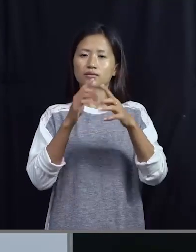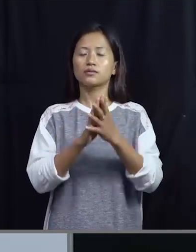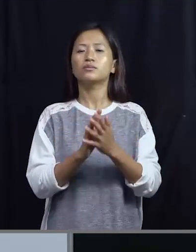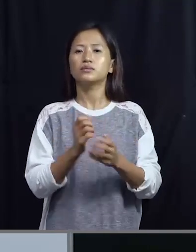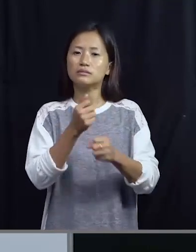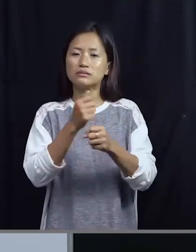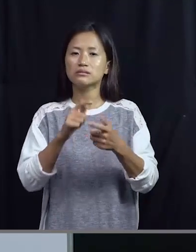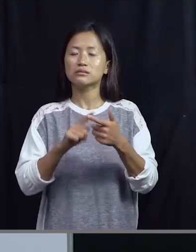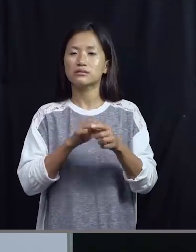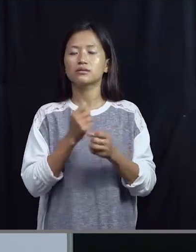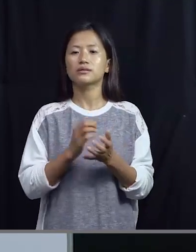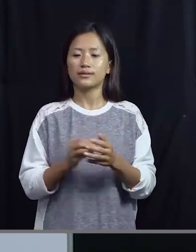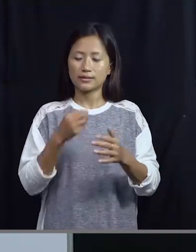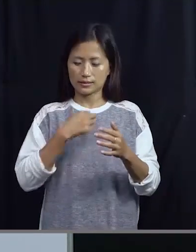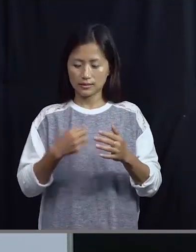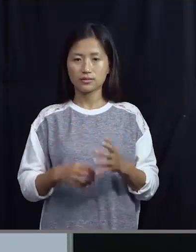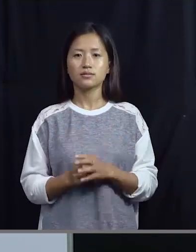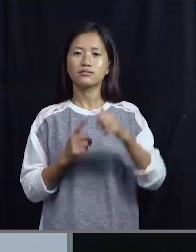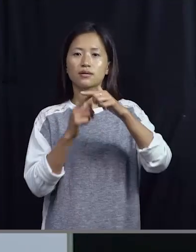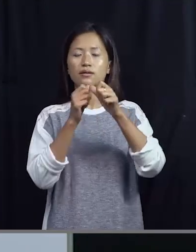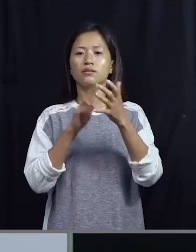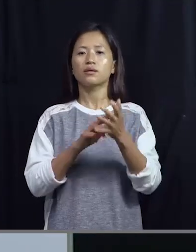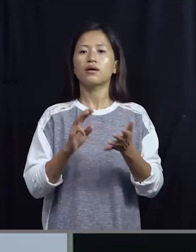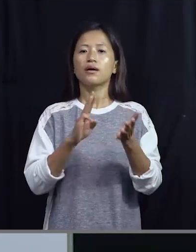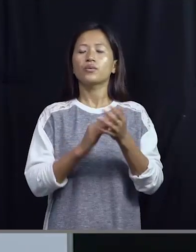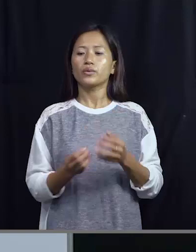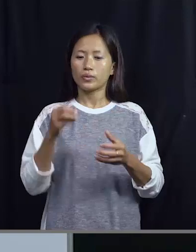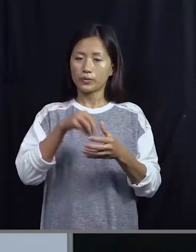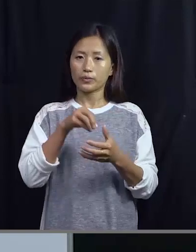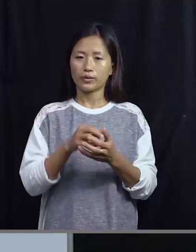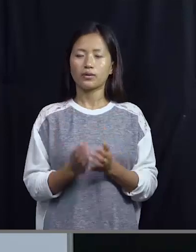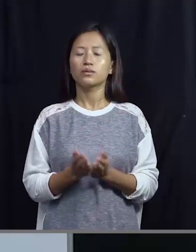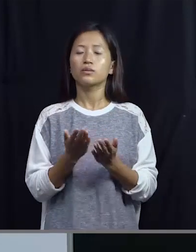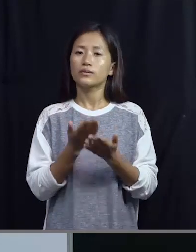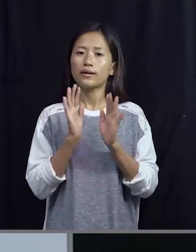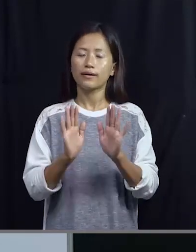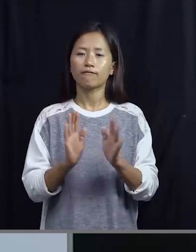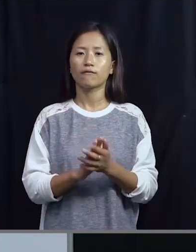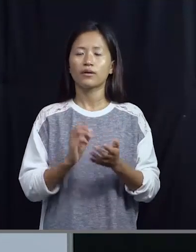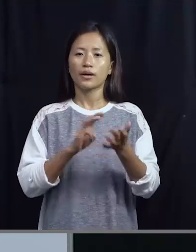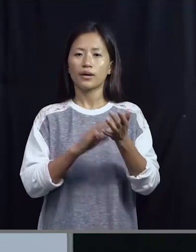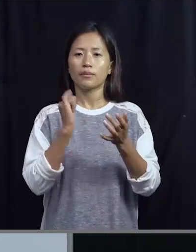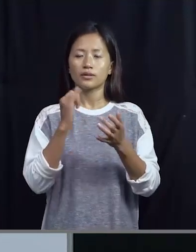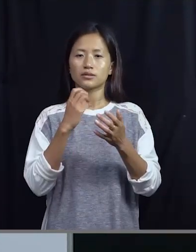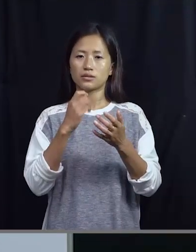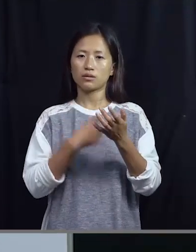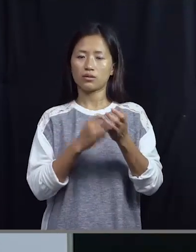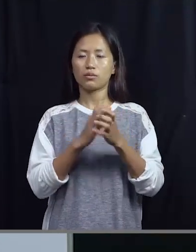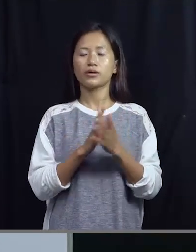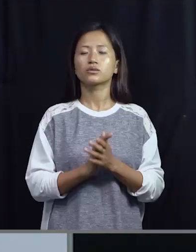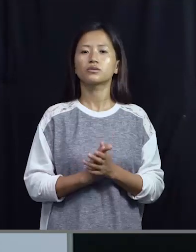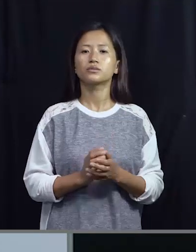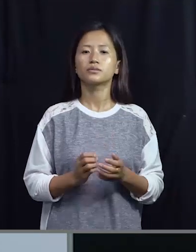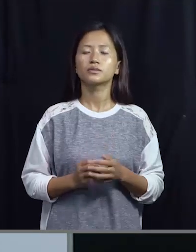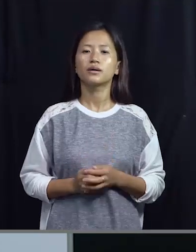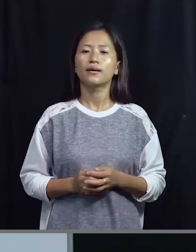a digester tank in which there will be microbes present. These microbes will break down the cattle